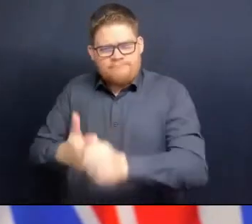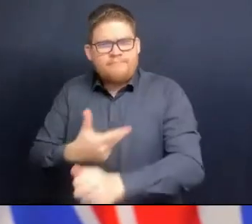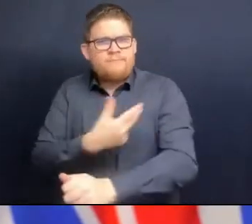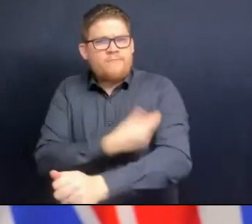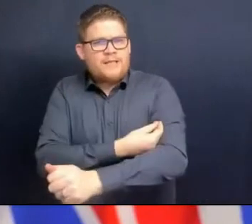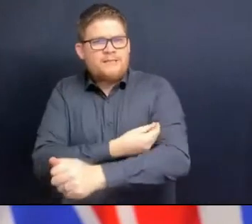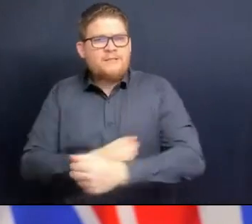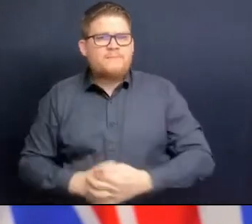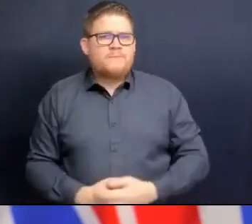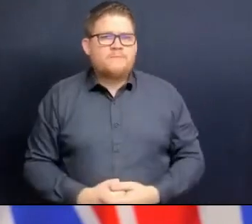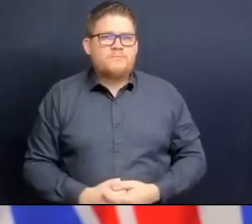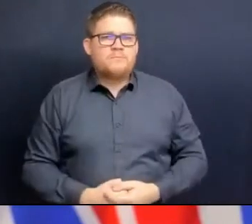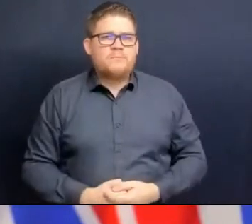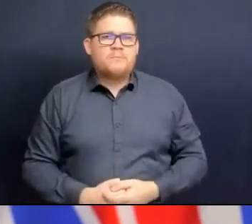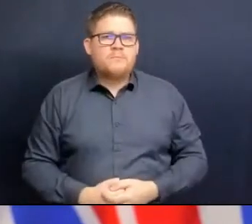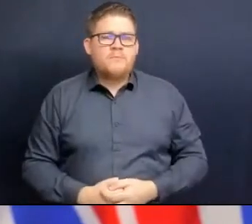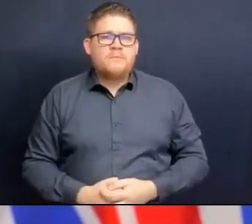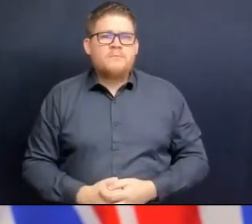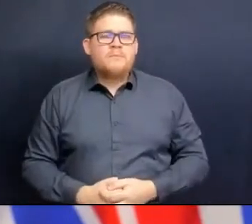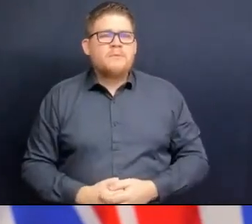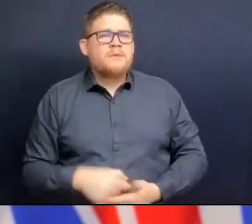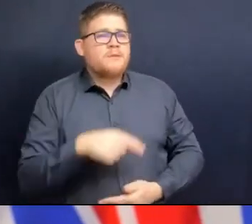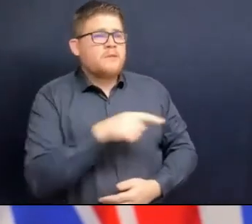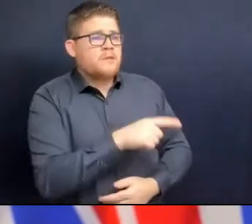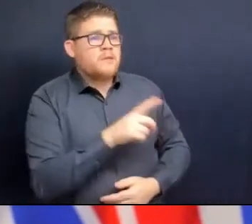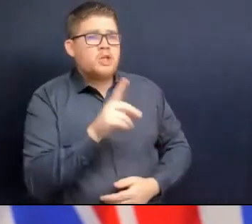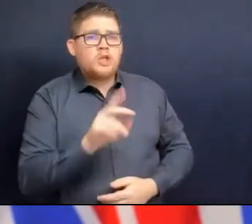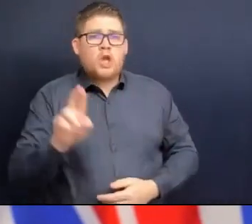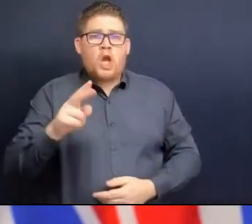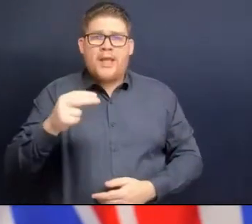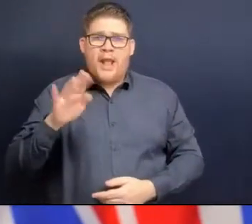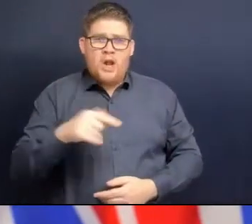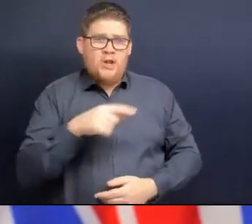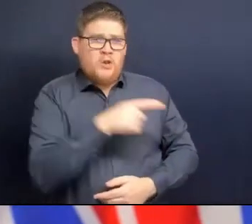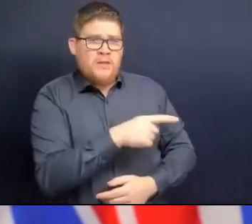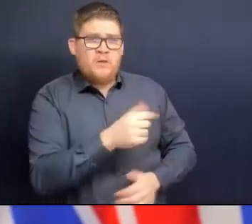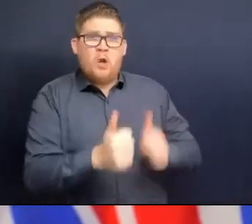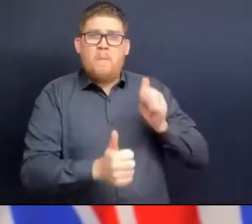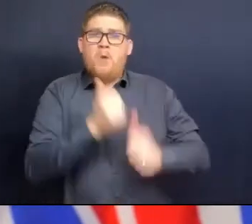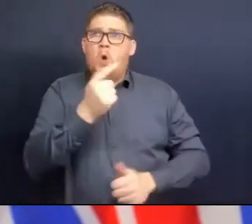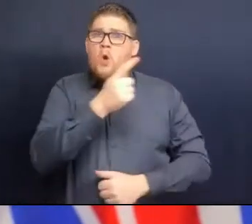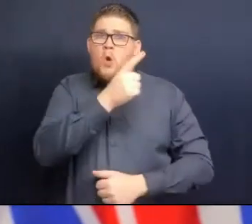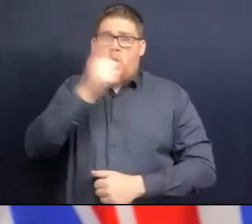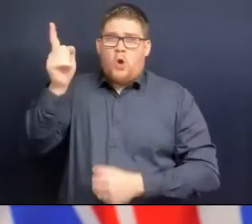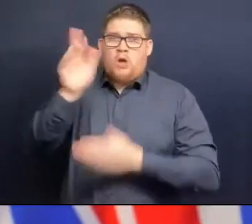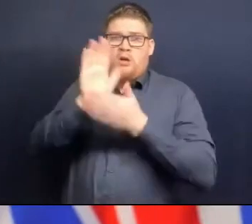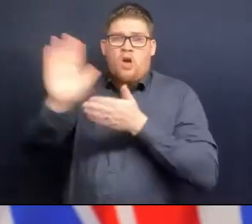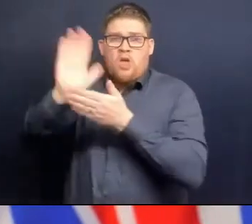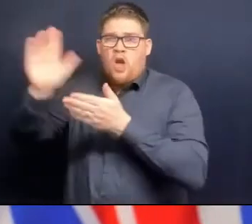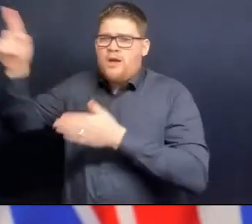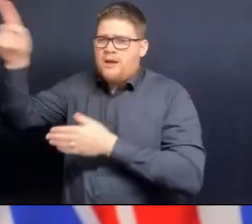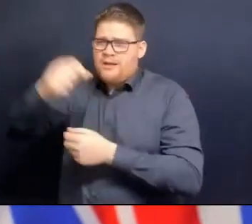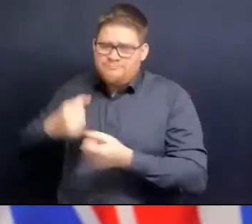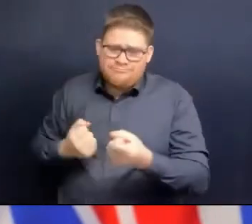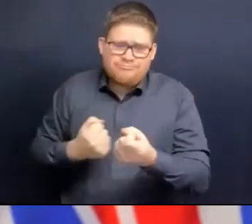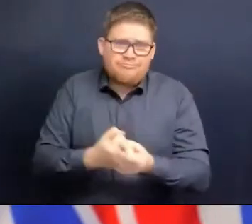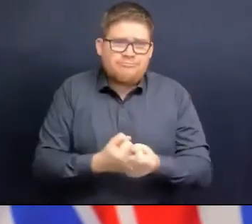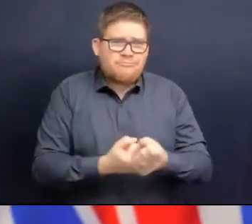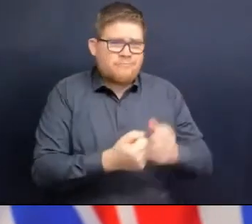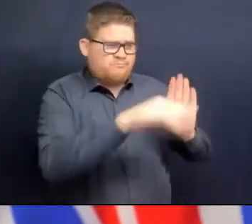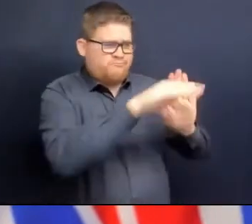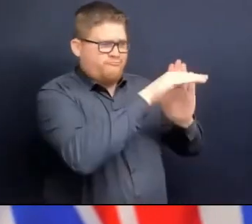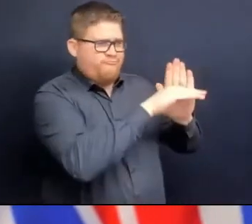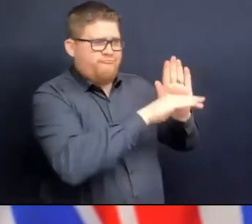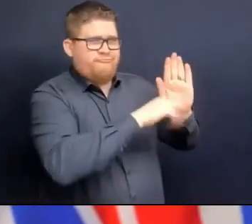and I think Dr. Henry would say that, I think as well, that there's been very strong support amongst the health professional colleges